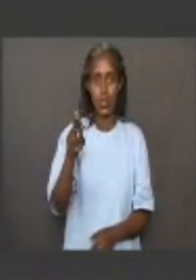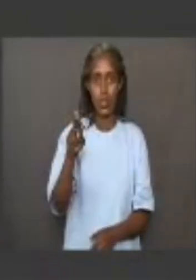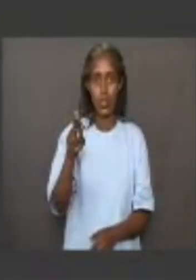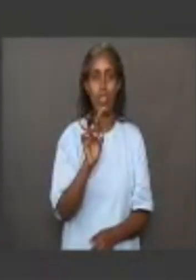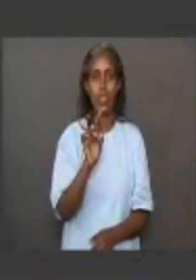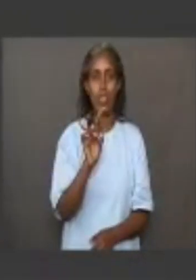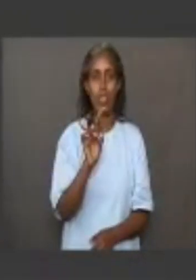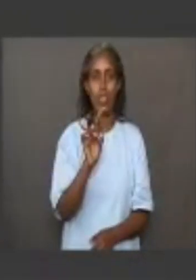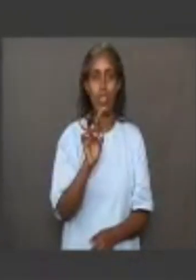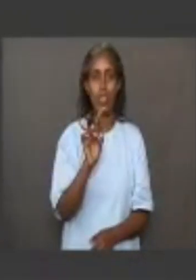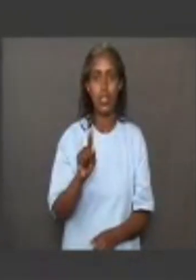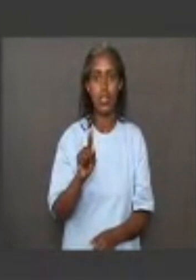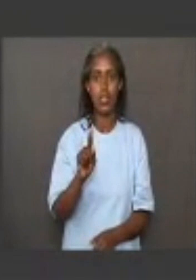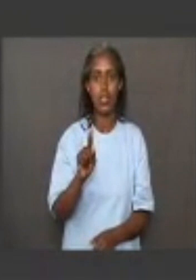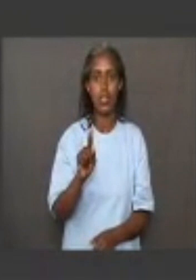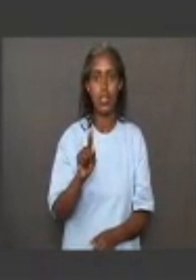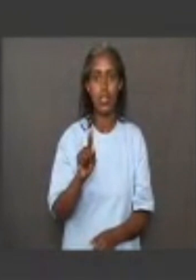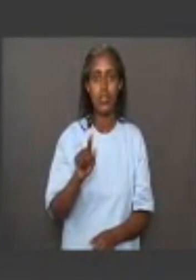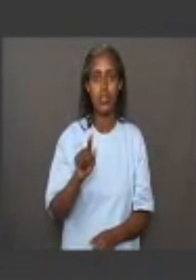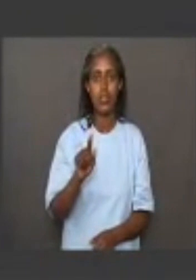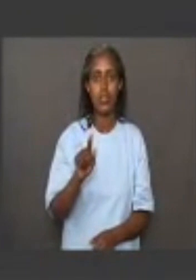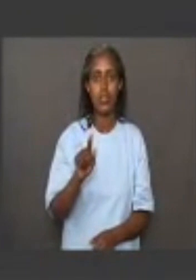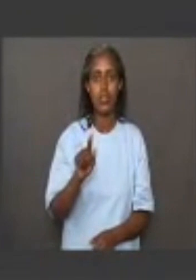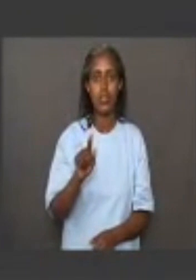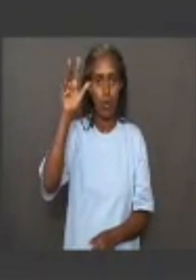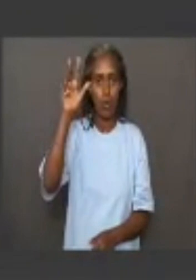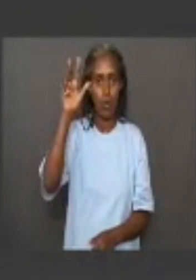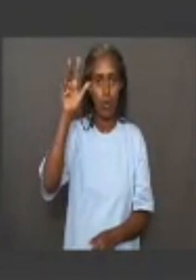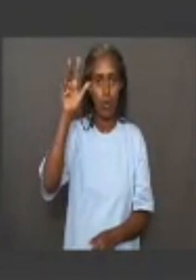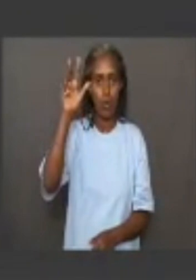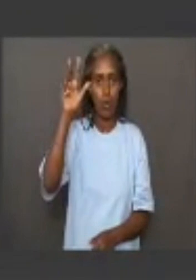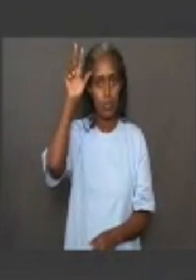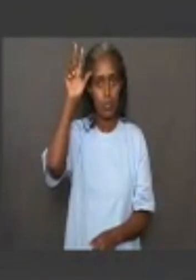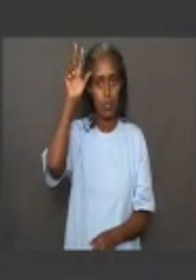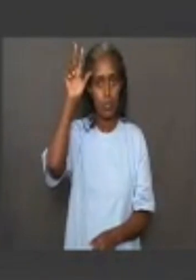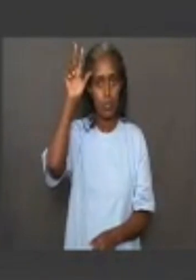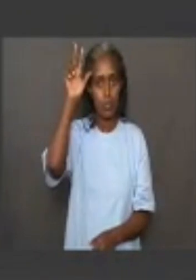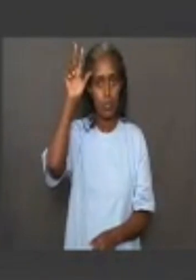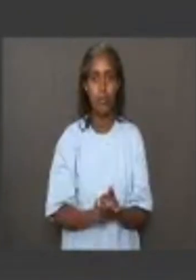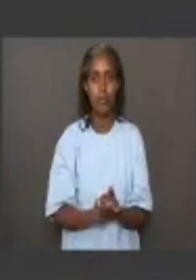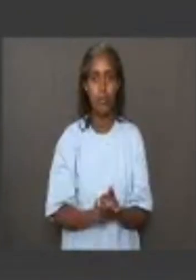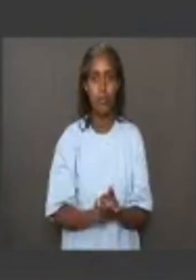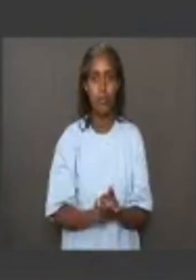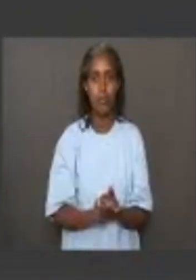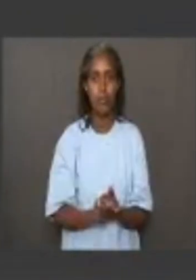81 to the power of 3.